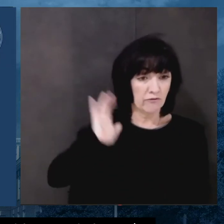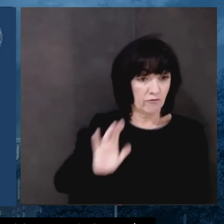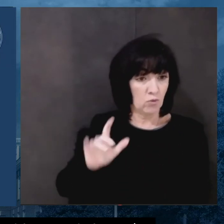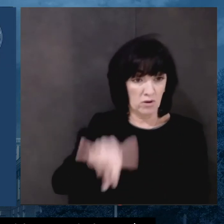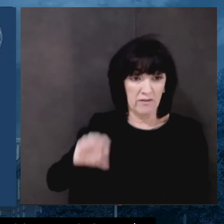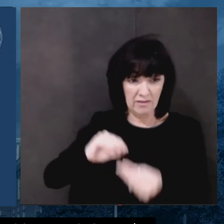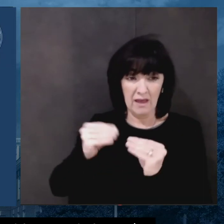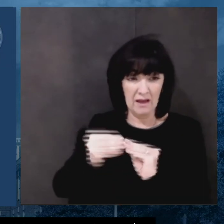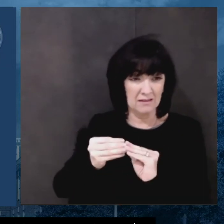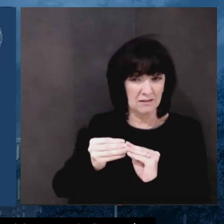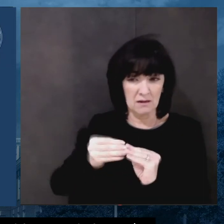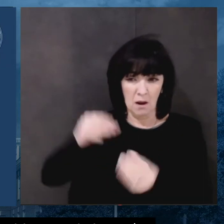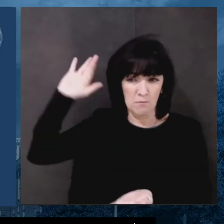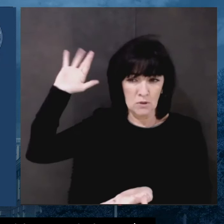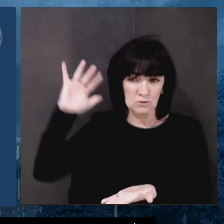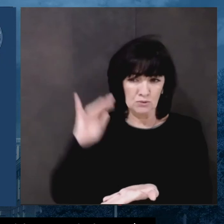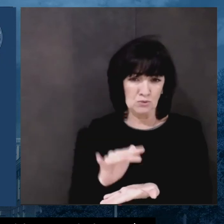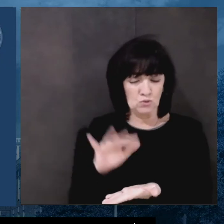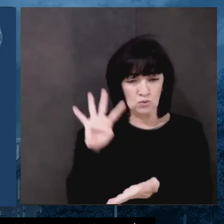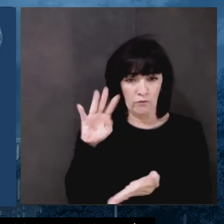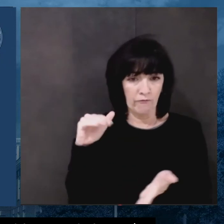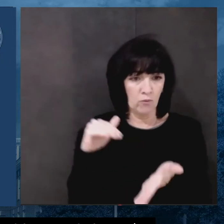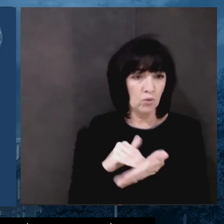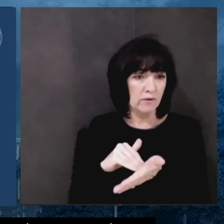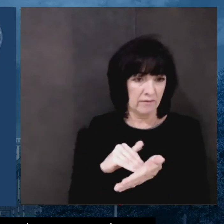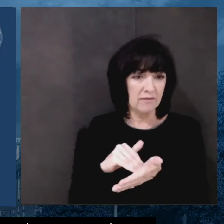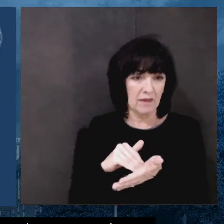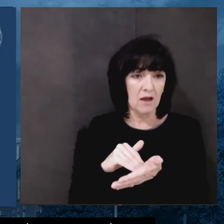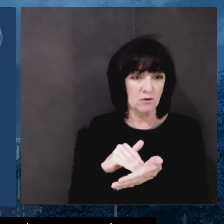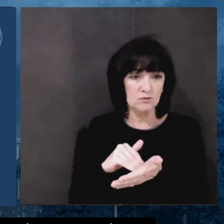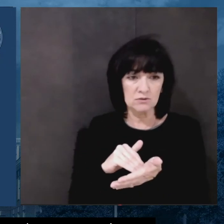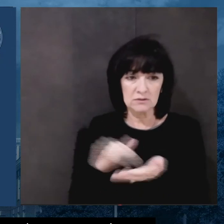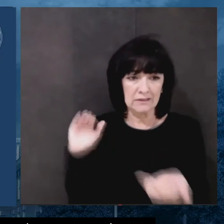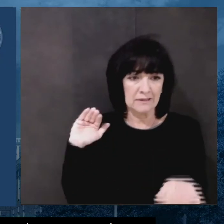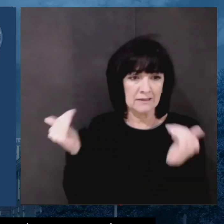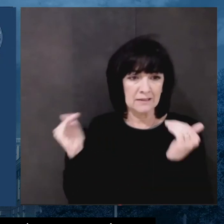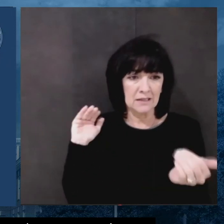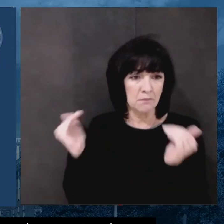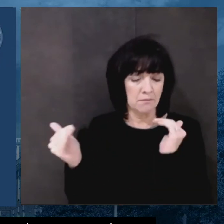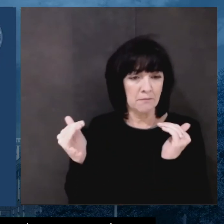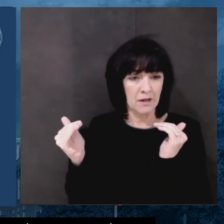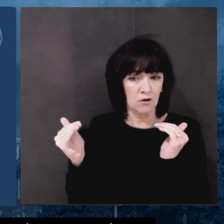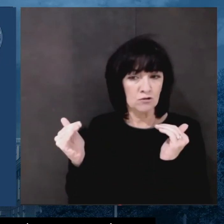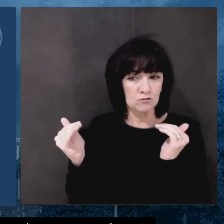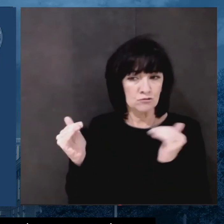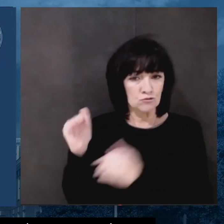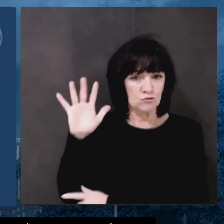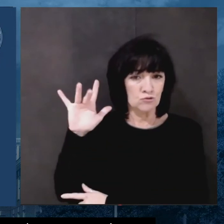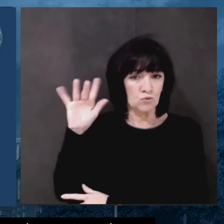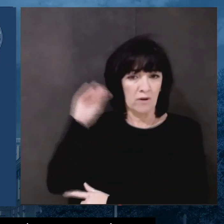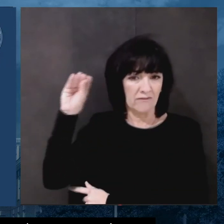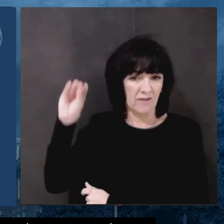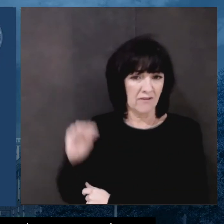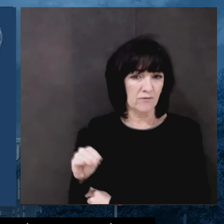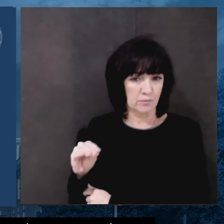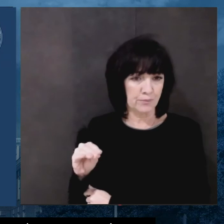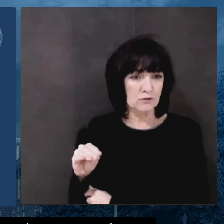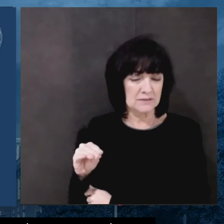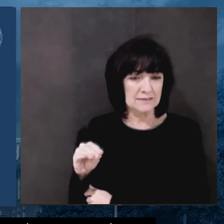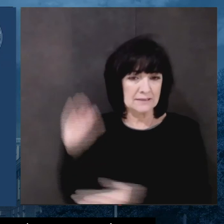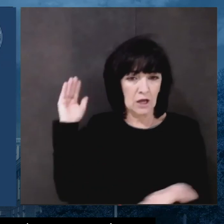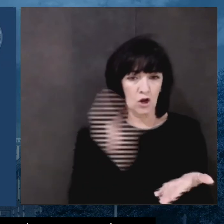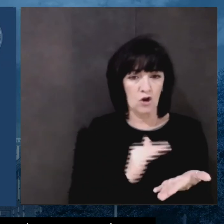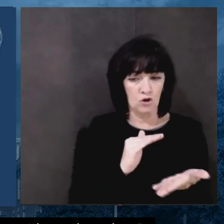around 4,000, which compares it's probably 25 or more percent lower than when I first